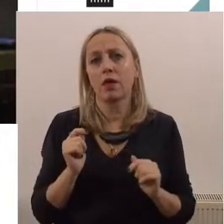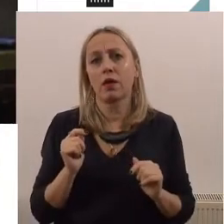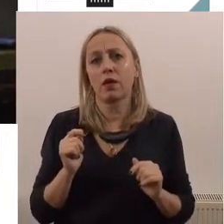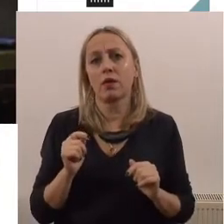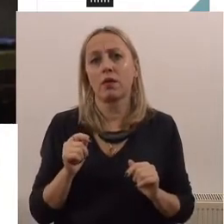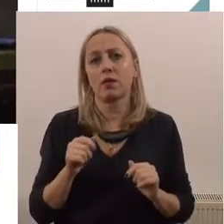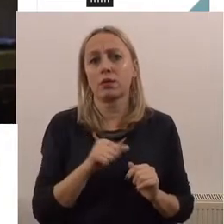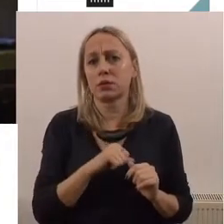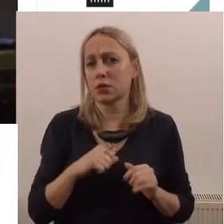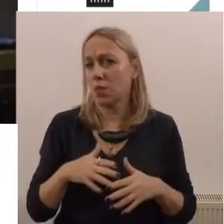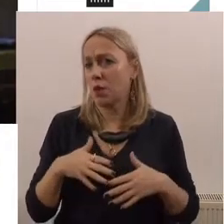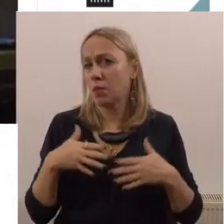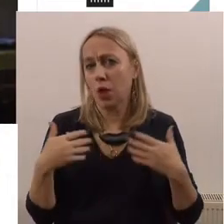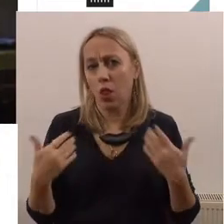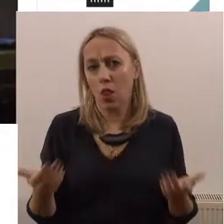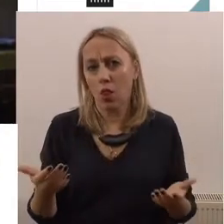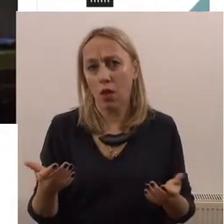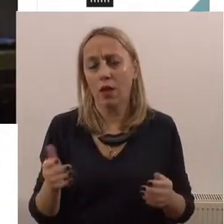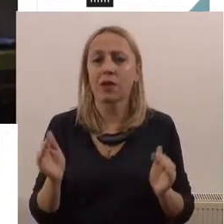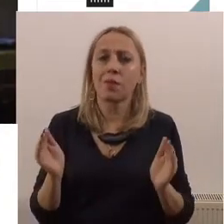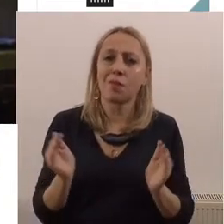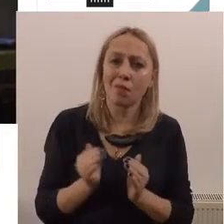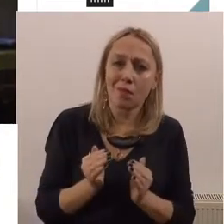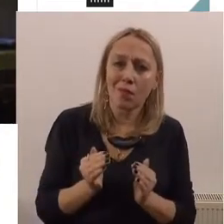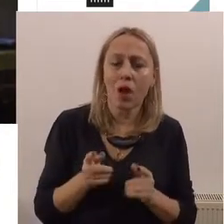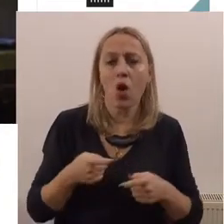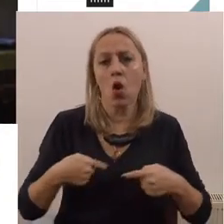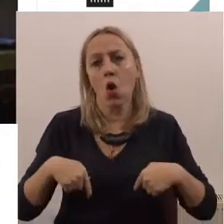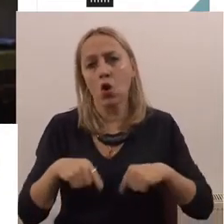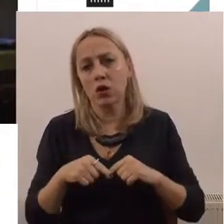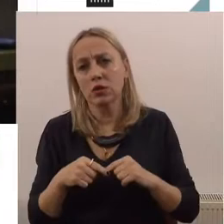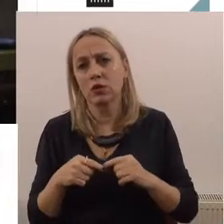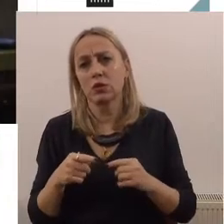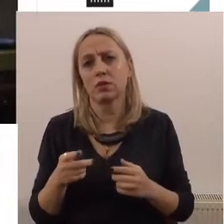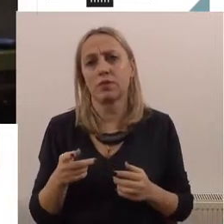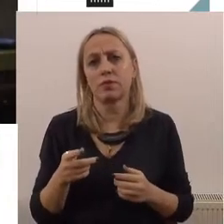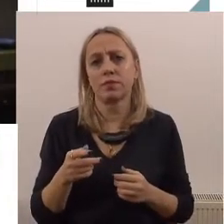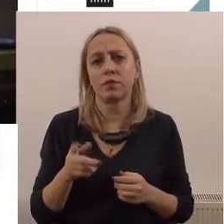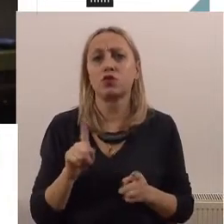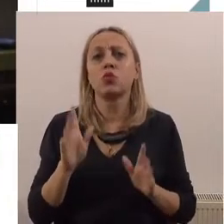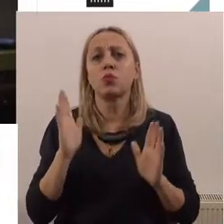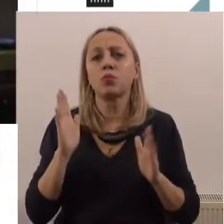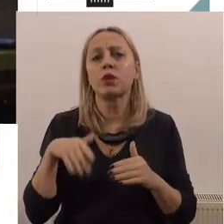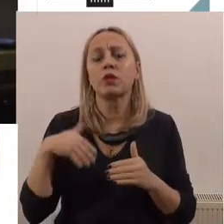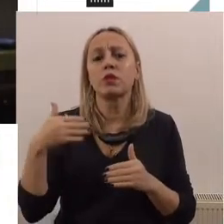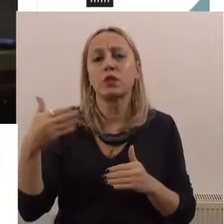museum institutions, the biggest ones,